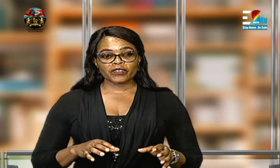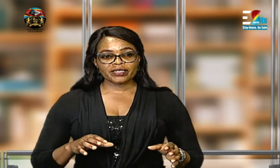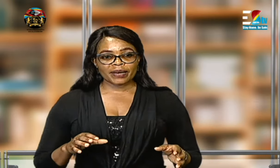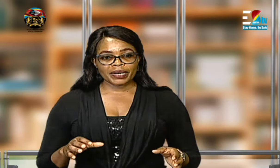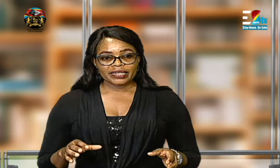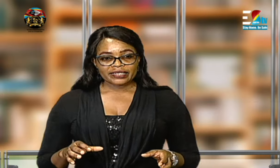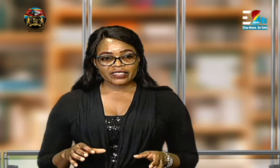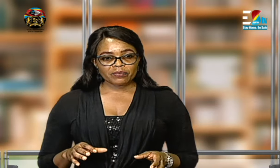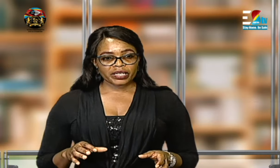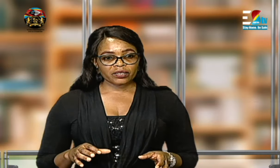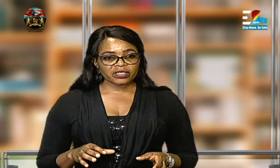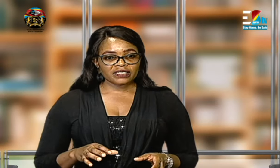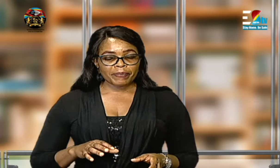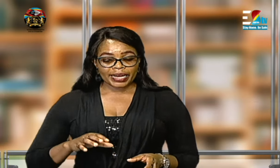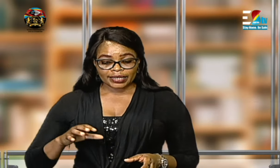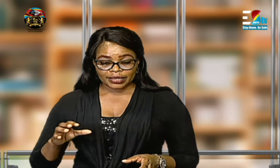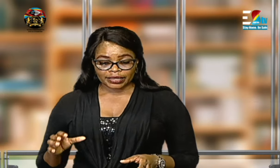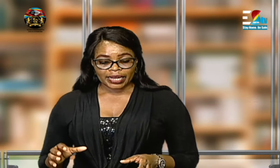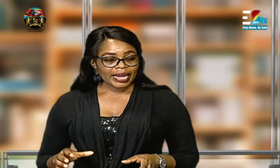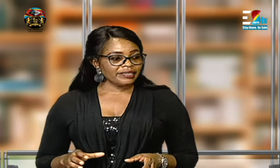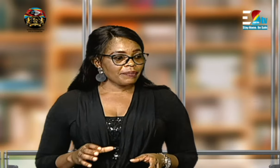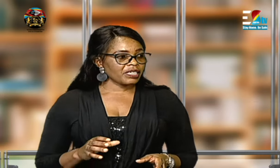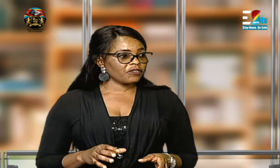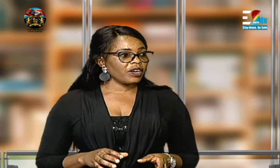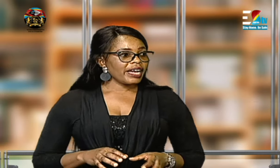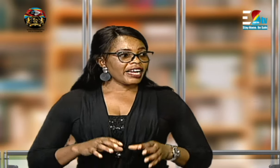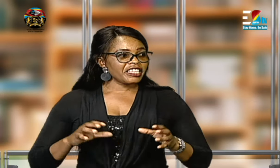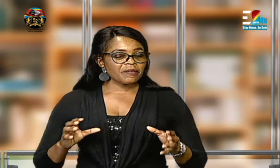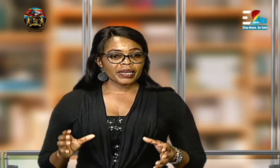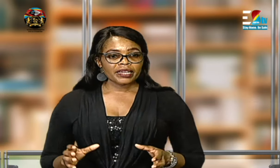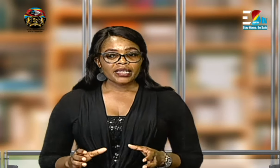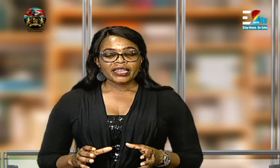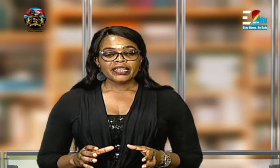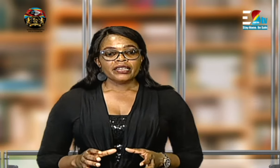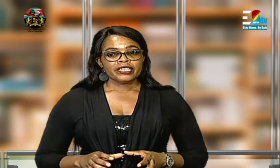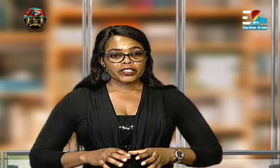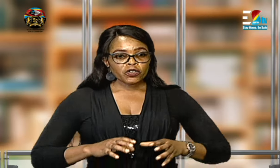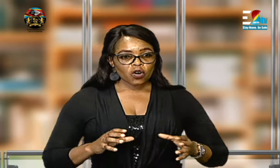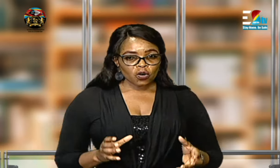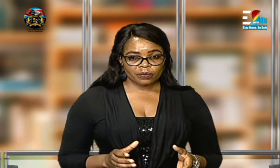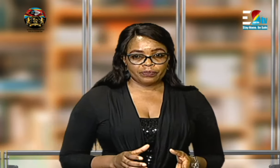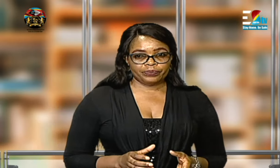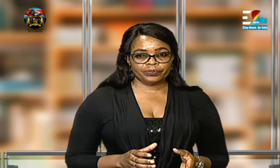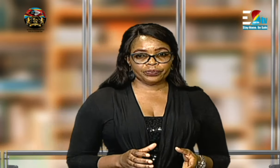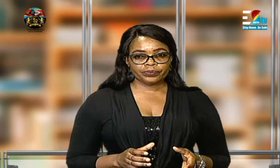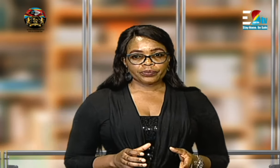kubhala kwethu kwenzaba sesibukile ukuthi sibhala kanjani indzaba yethu ayibe